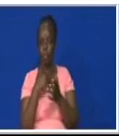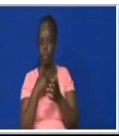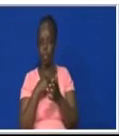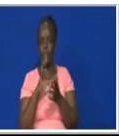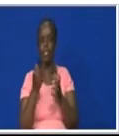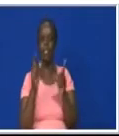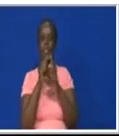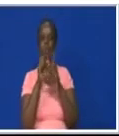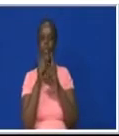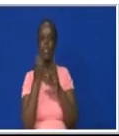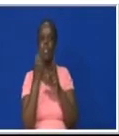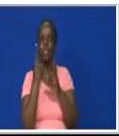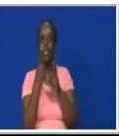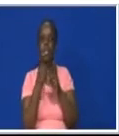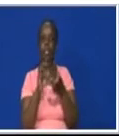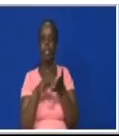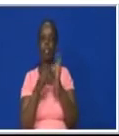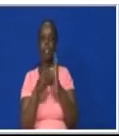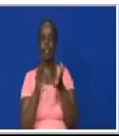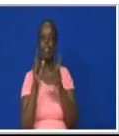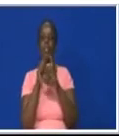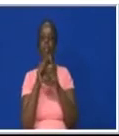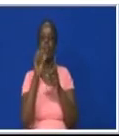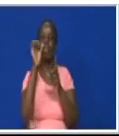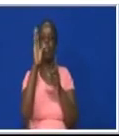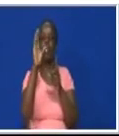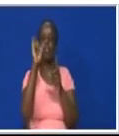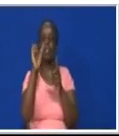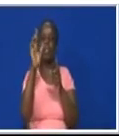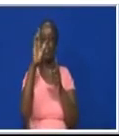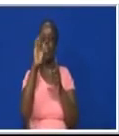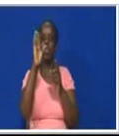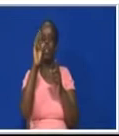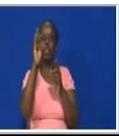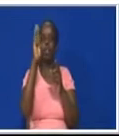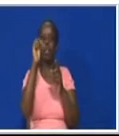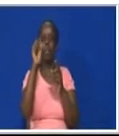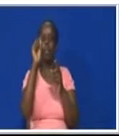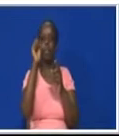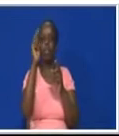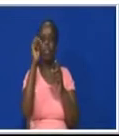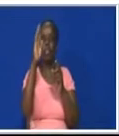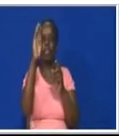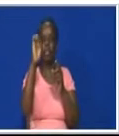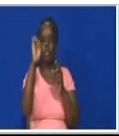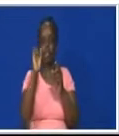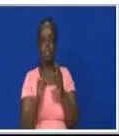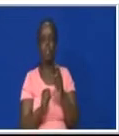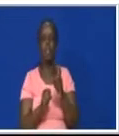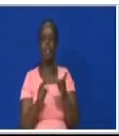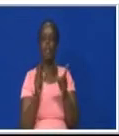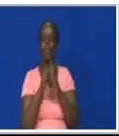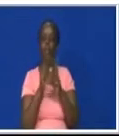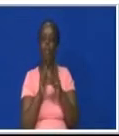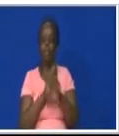another term there. What do we mean by the term circumstances? So in our testing, the term used